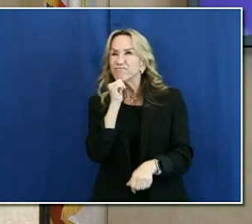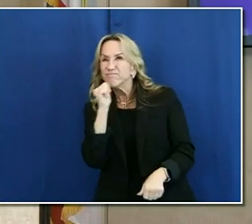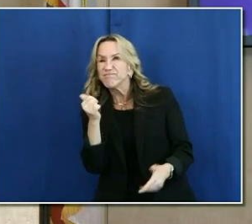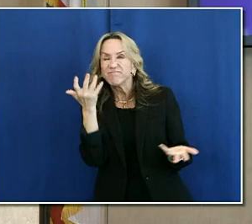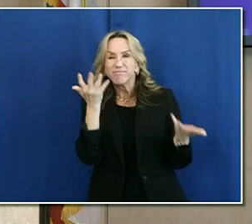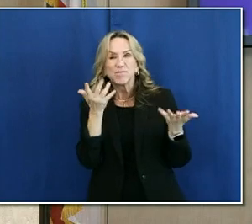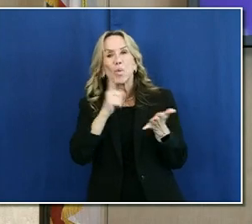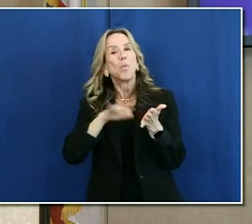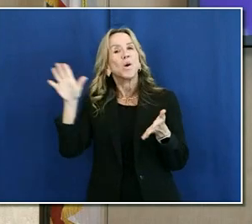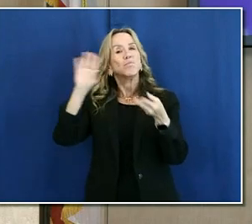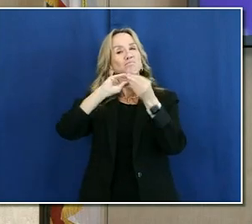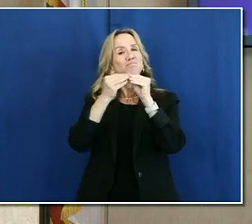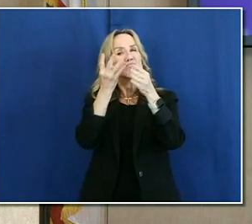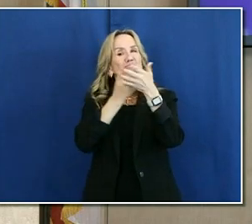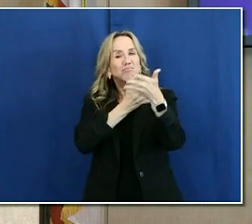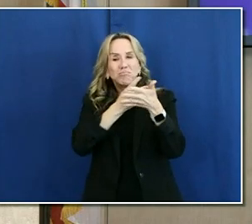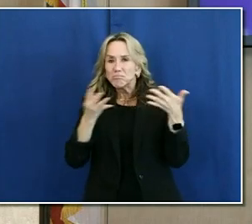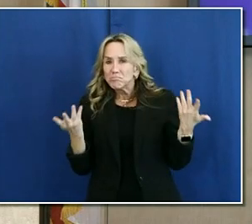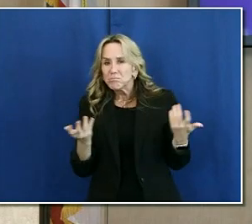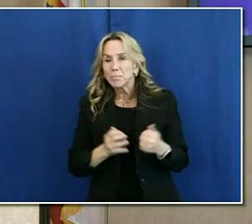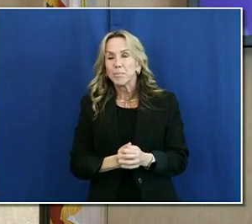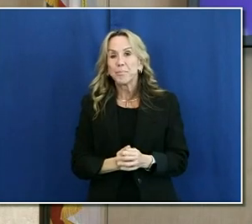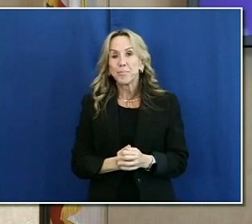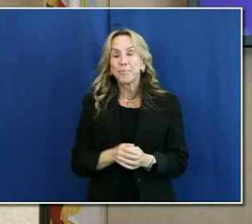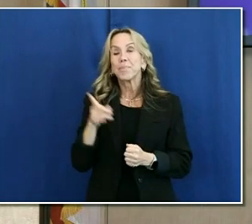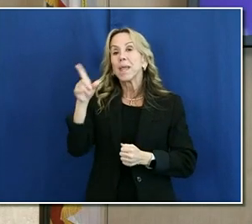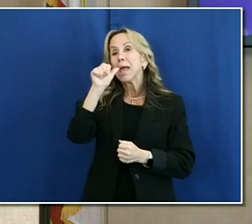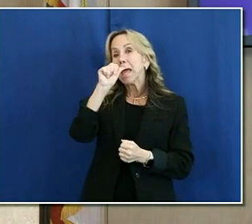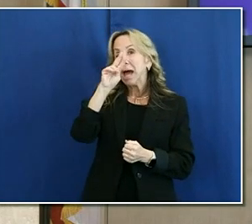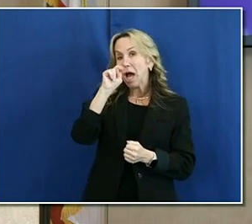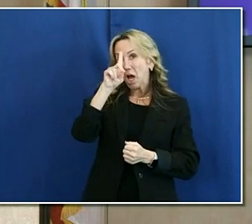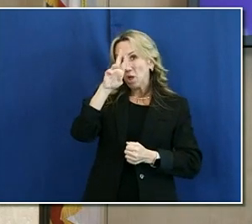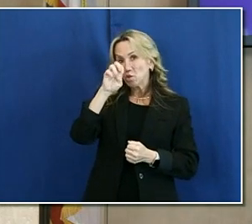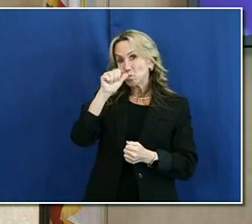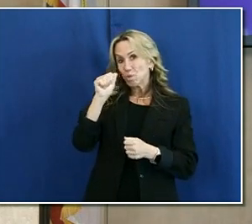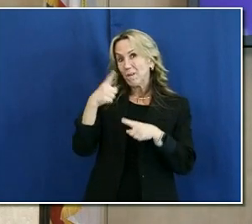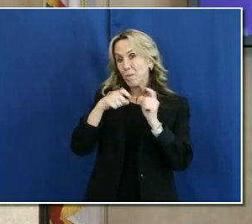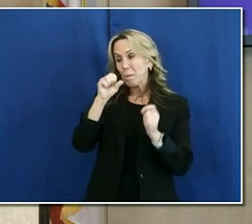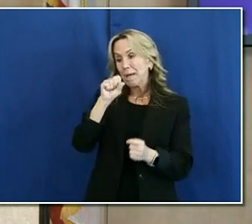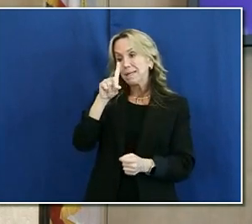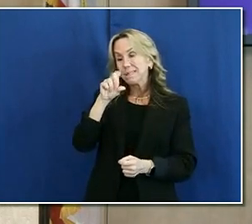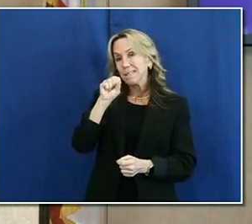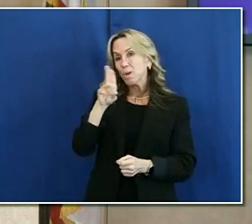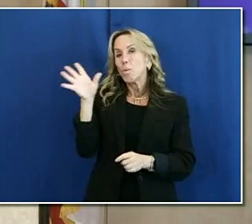campus? Great, thank you. We'll have Andrea Dooley from San Diego State address that question.